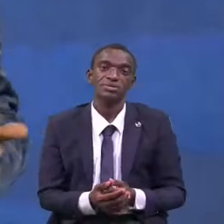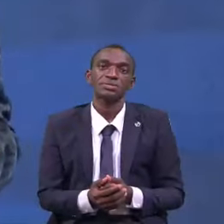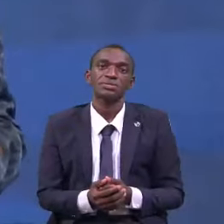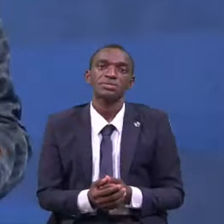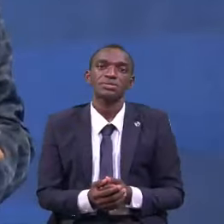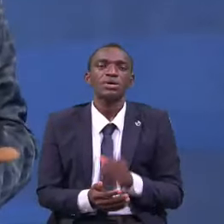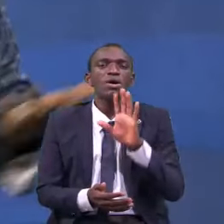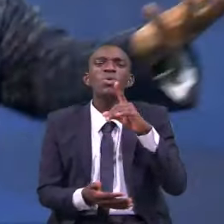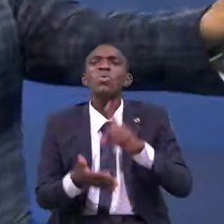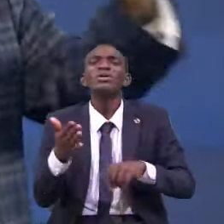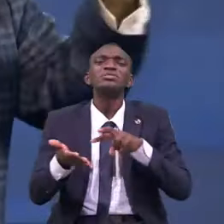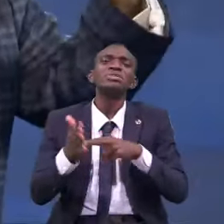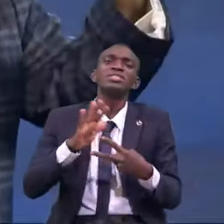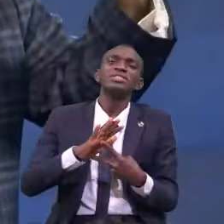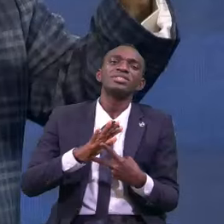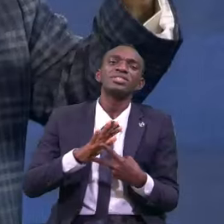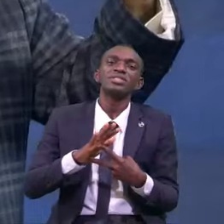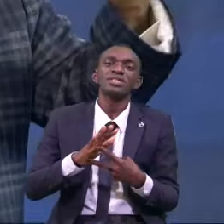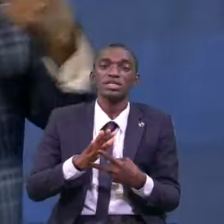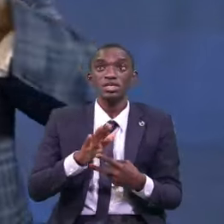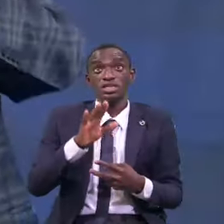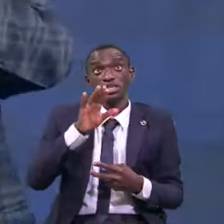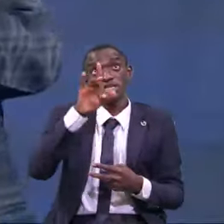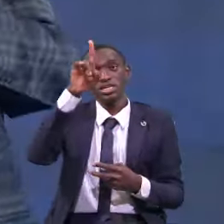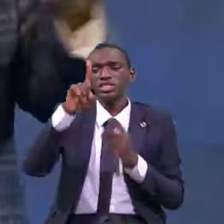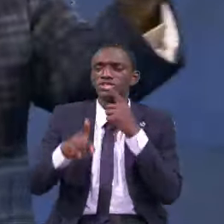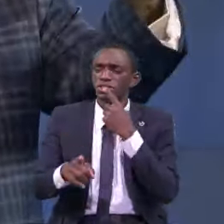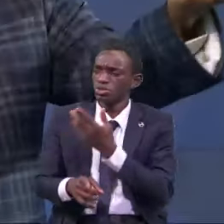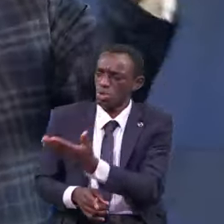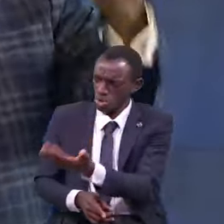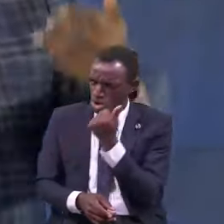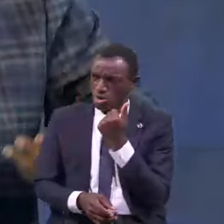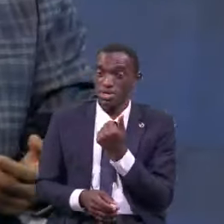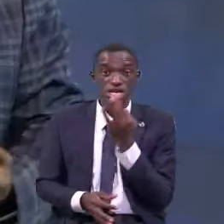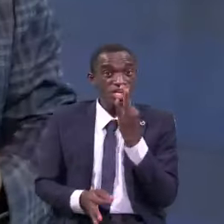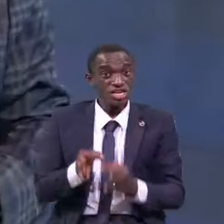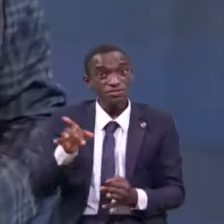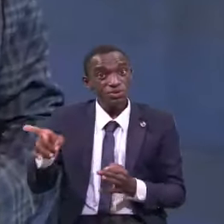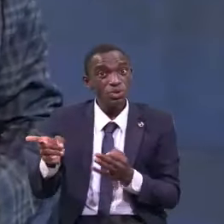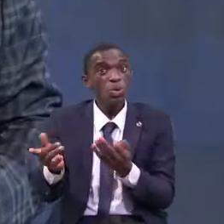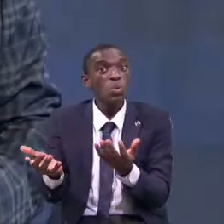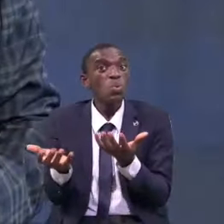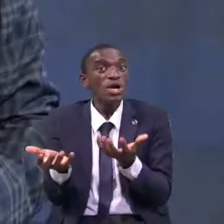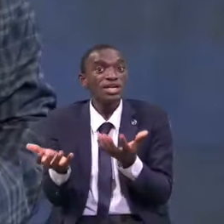What does that mean? It says come. If you be willing and obedient and you come.